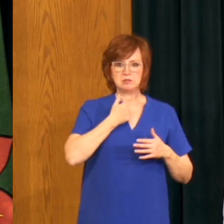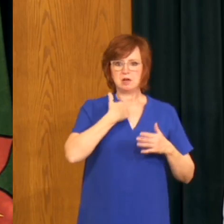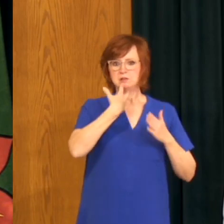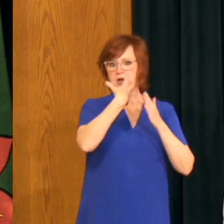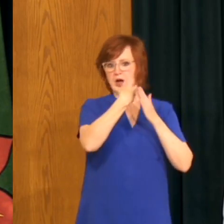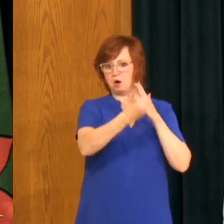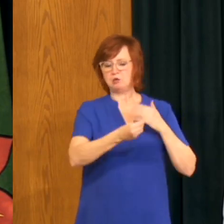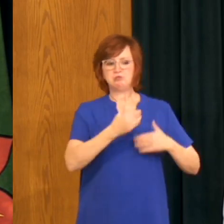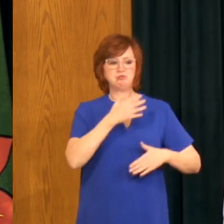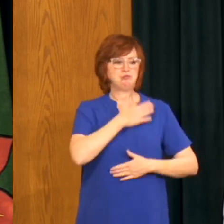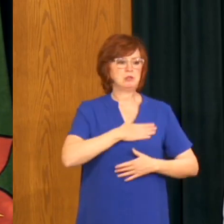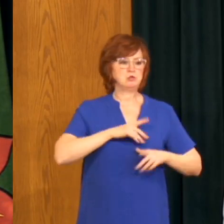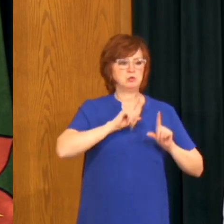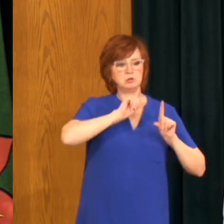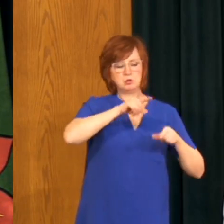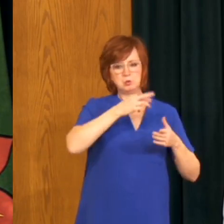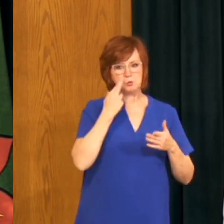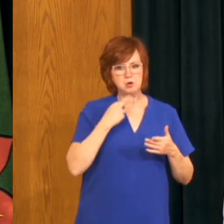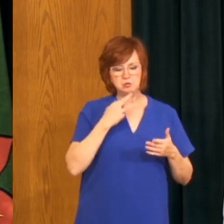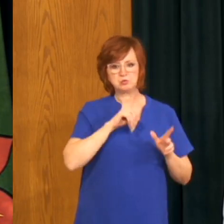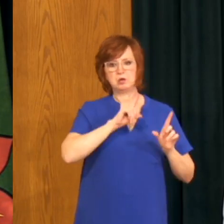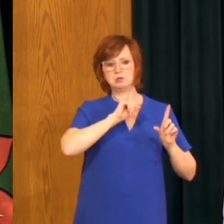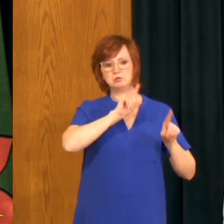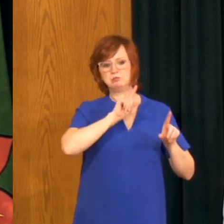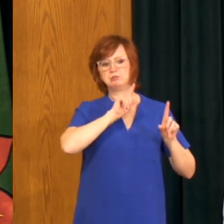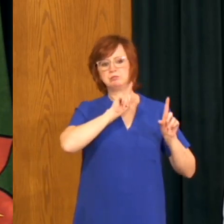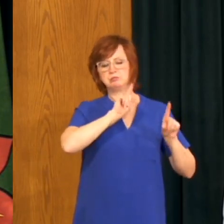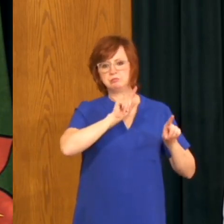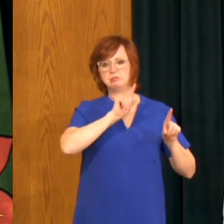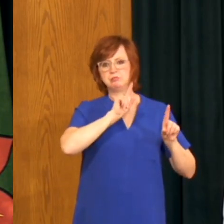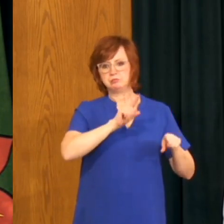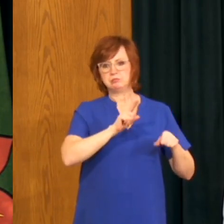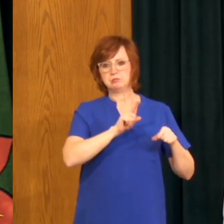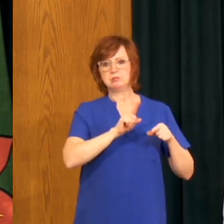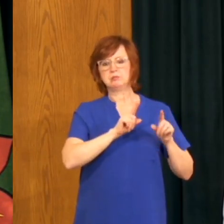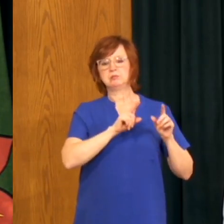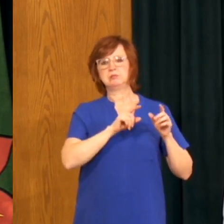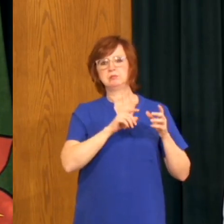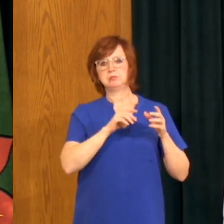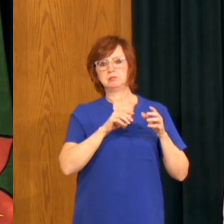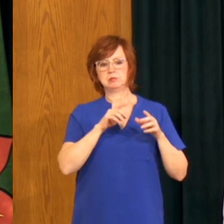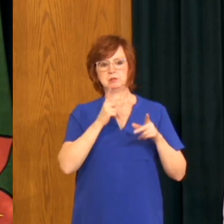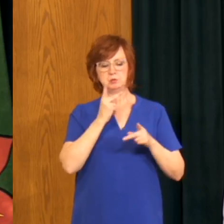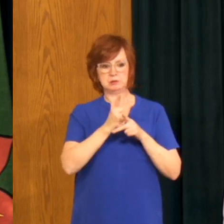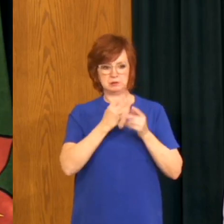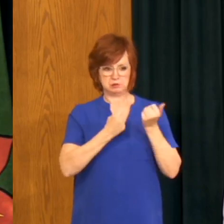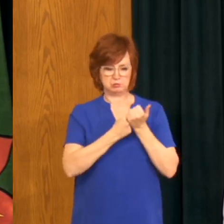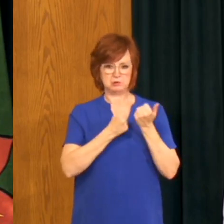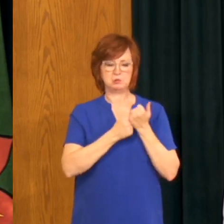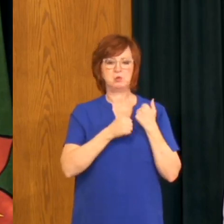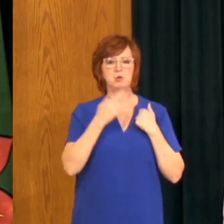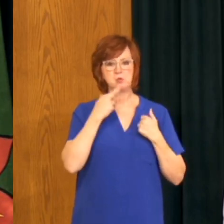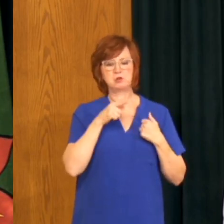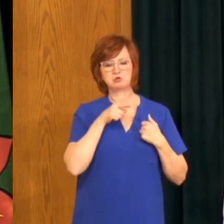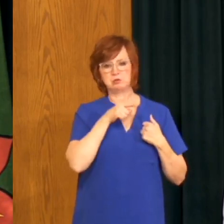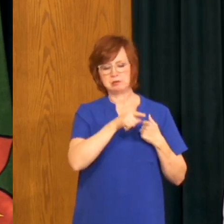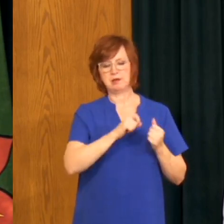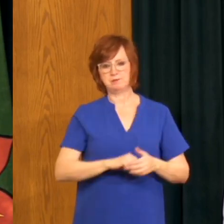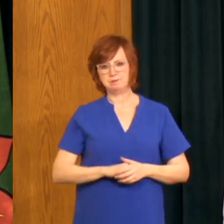are ultimately bringing in some revenue and being able to play and expand with the staff that they have.